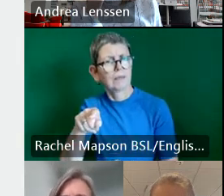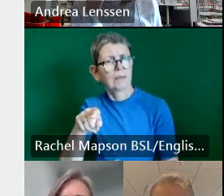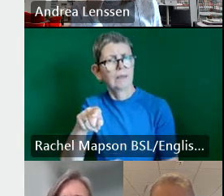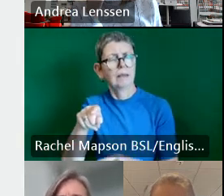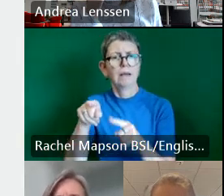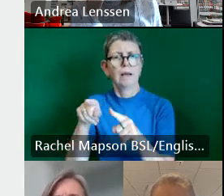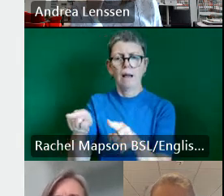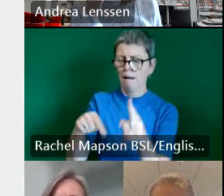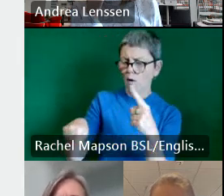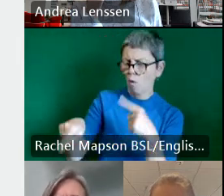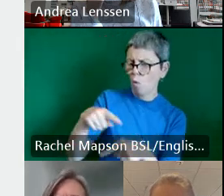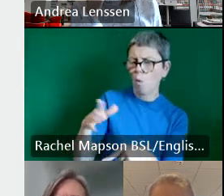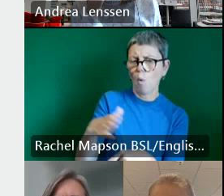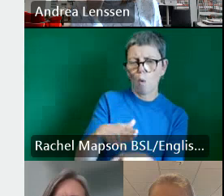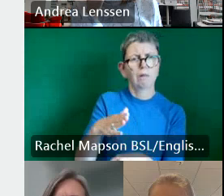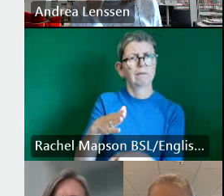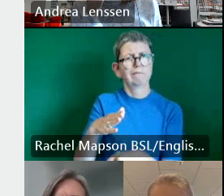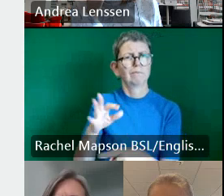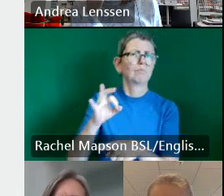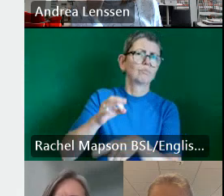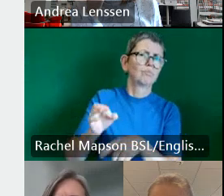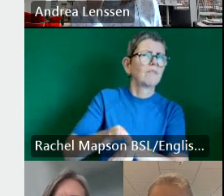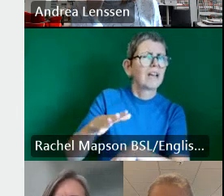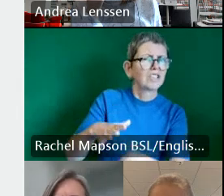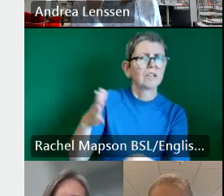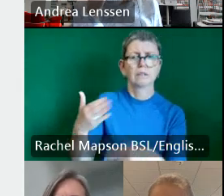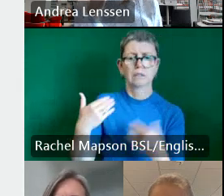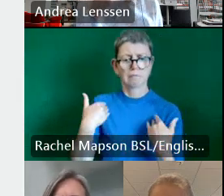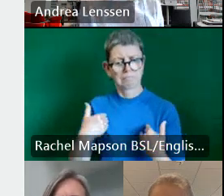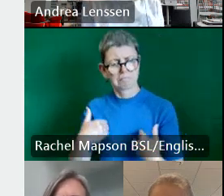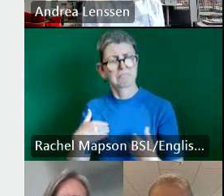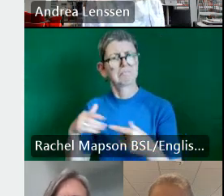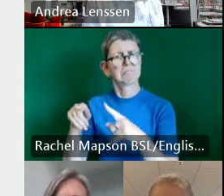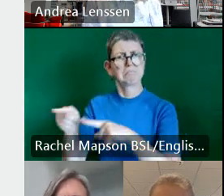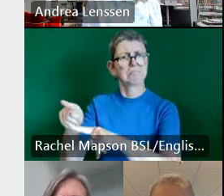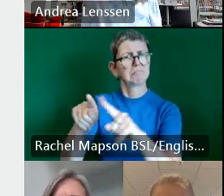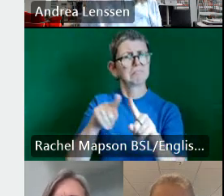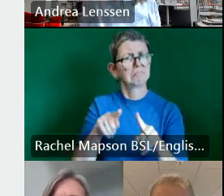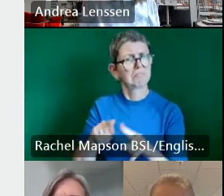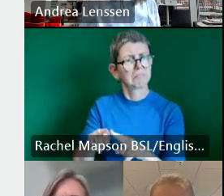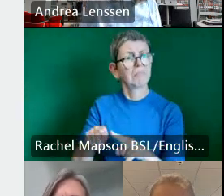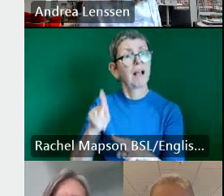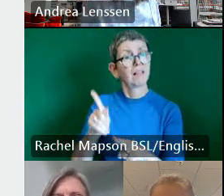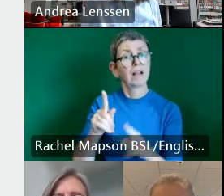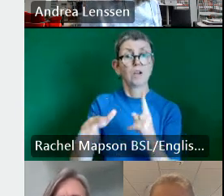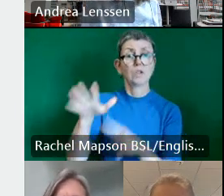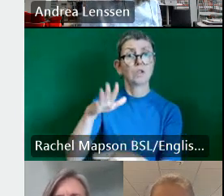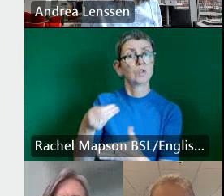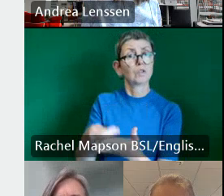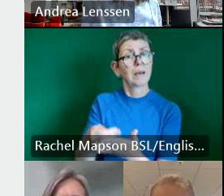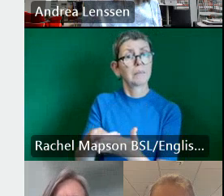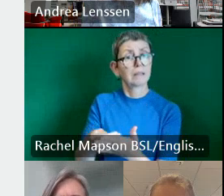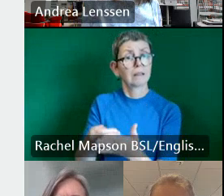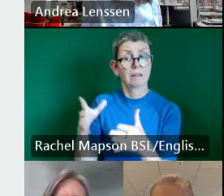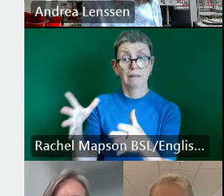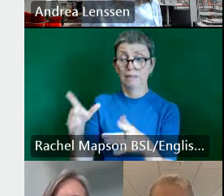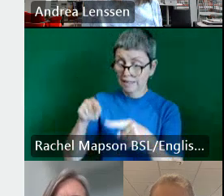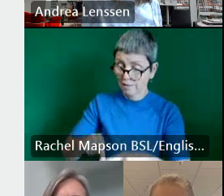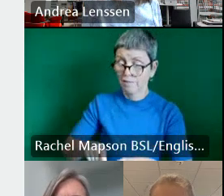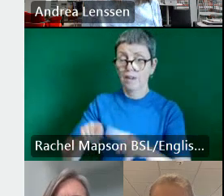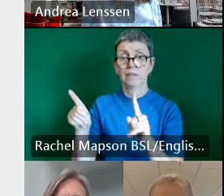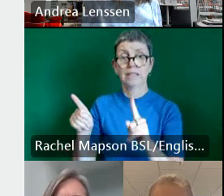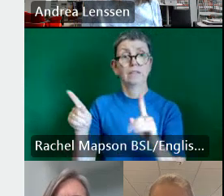academics, physicians, or, parents have money or their parents have money, these generational wealth. It's a vastly different